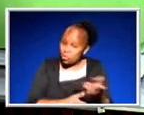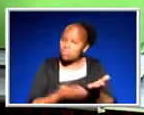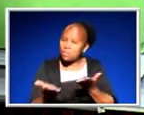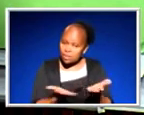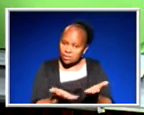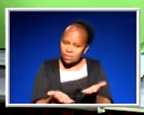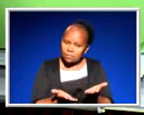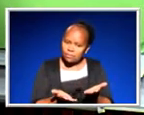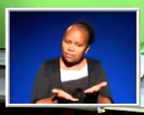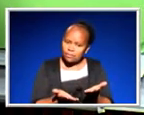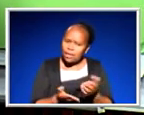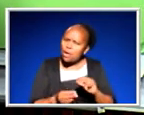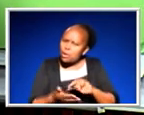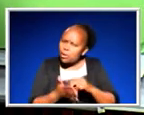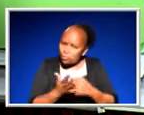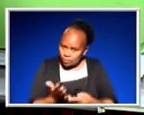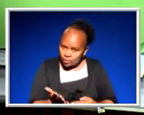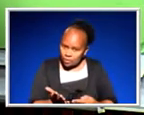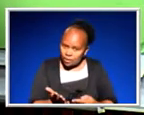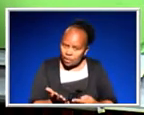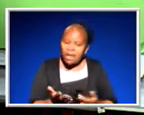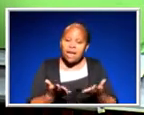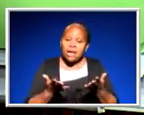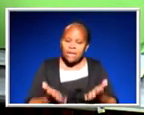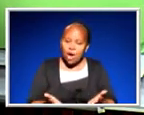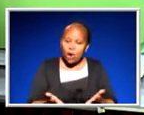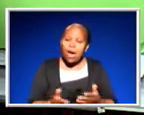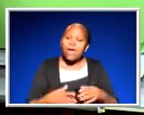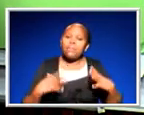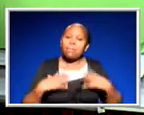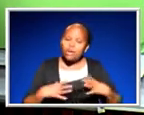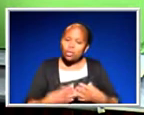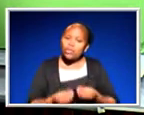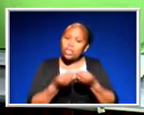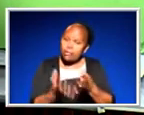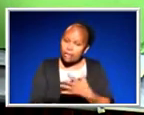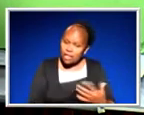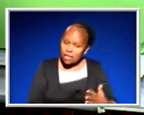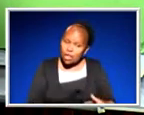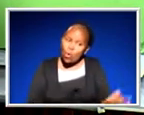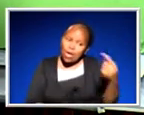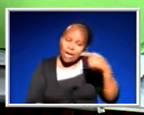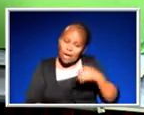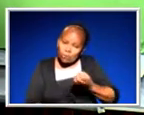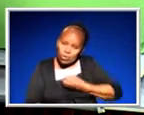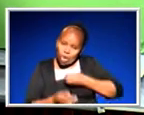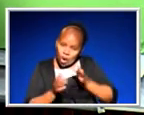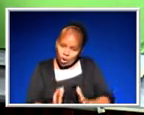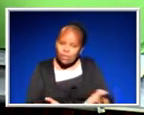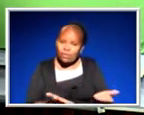business. That means the supplier will come to the owner of the